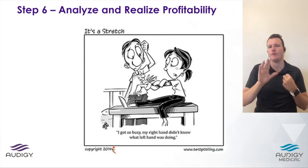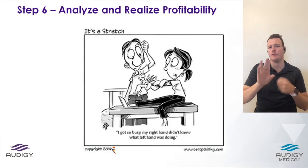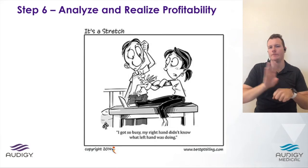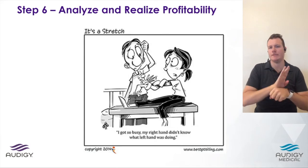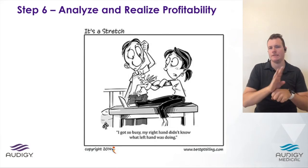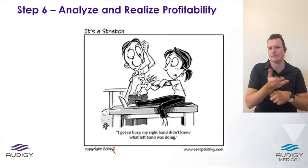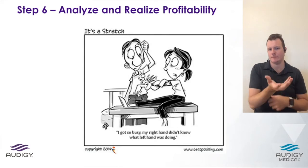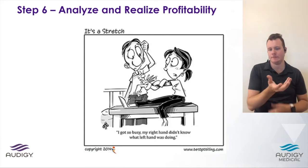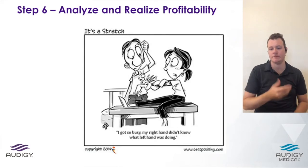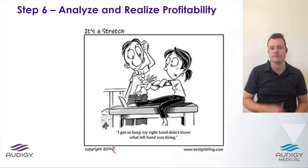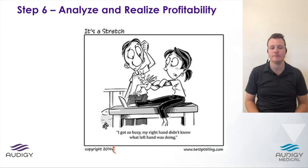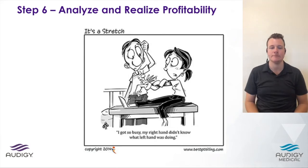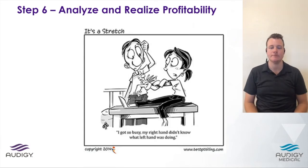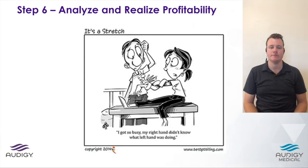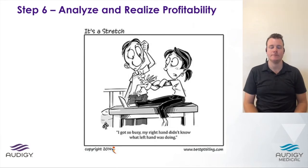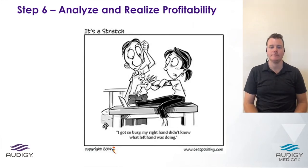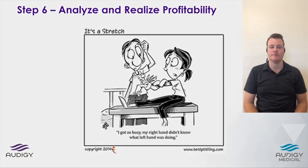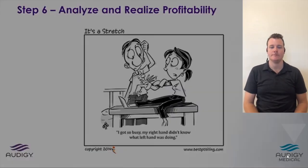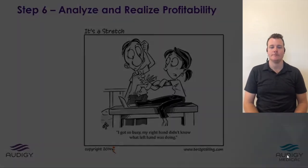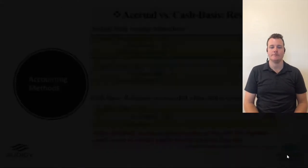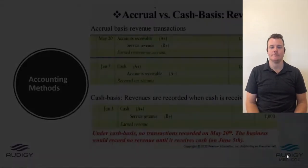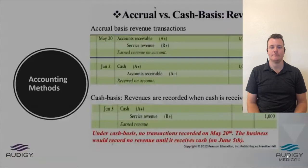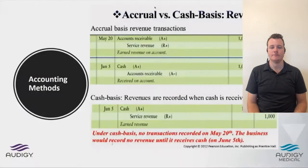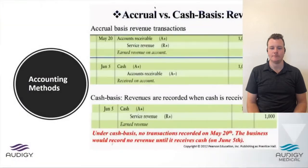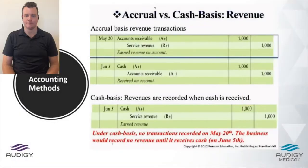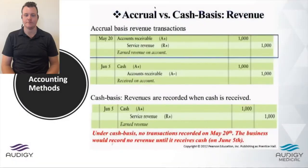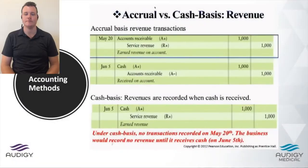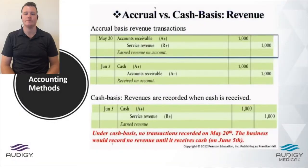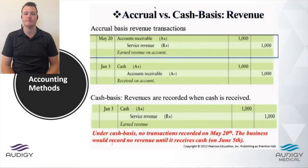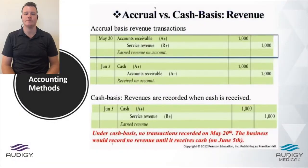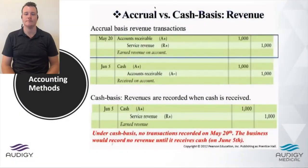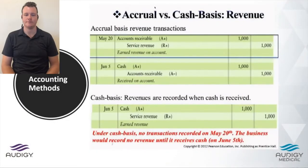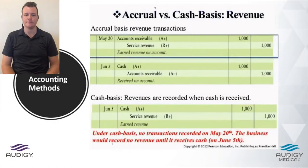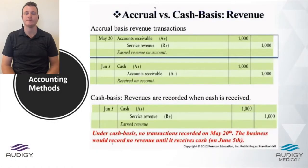of your practice. Next slide, please.